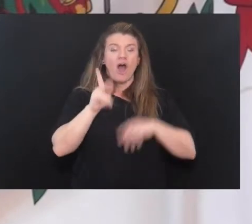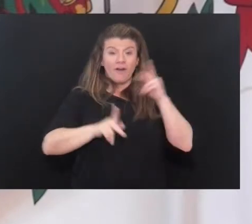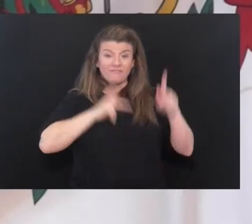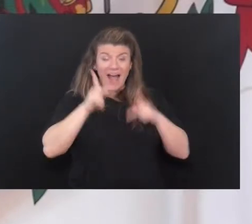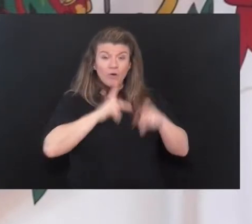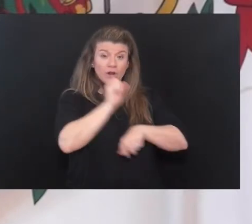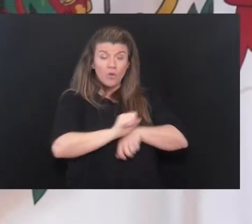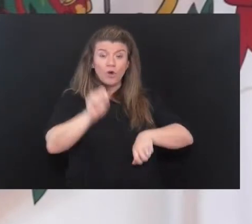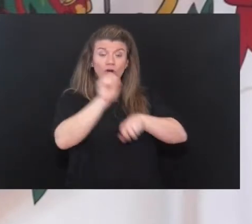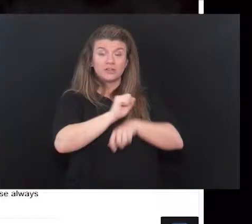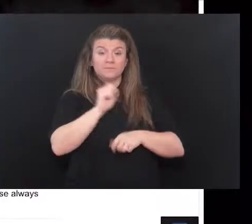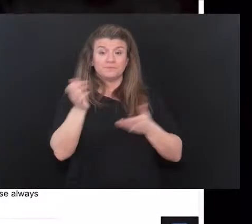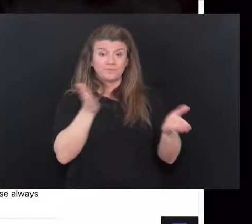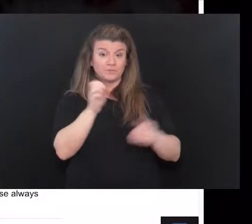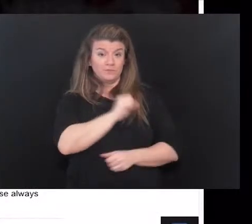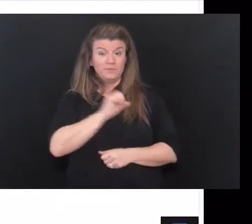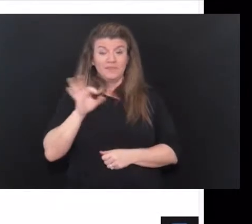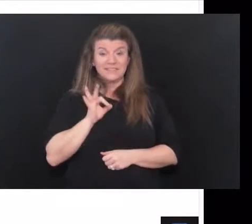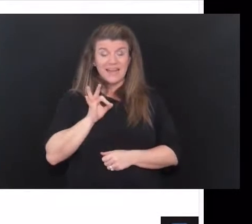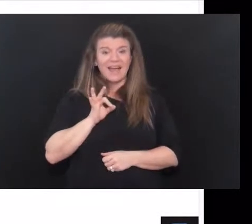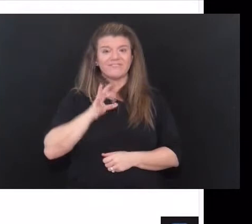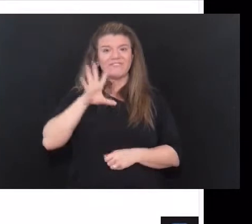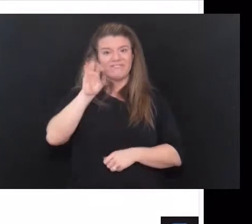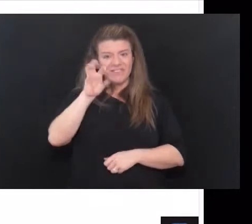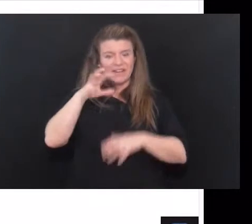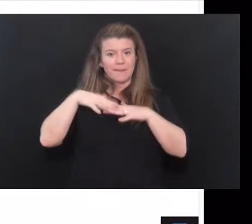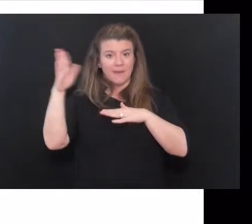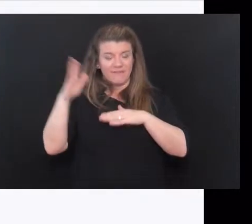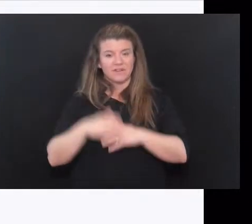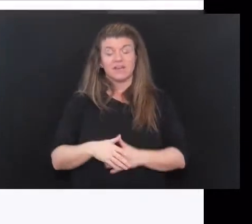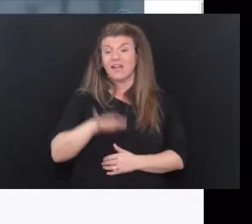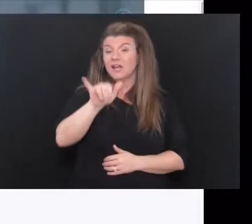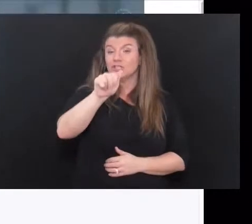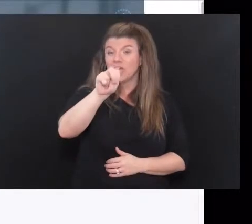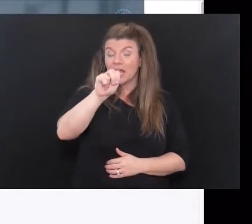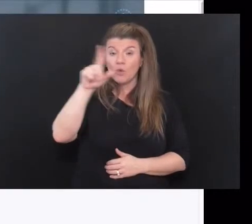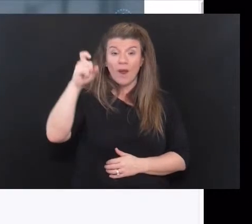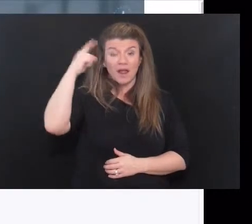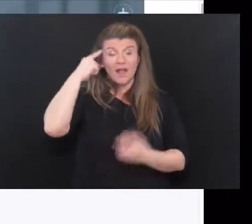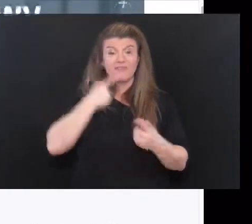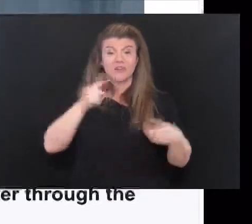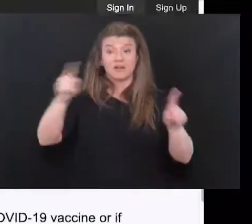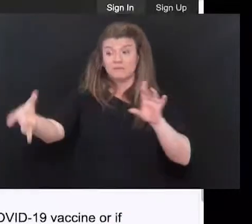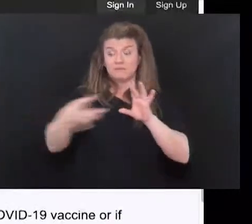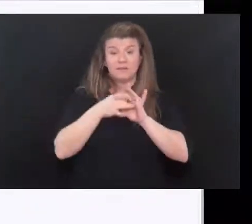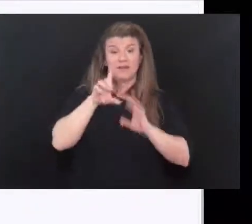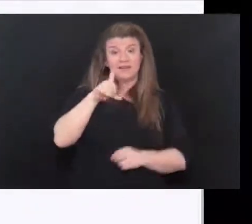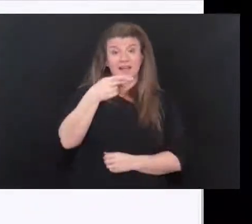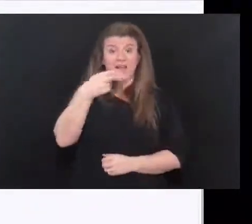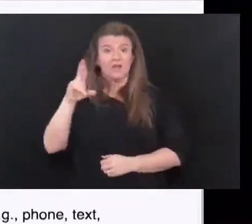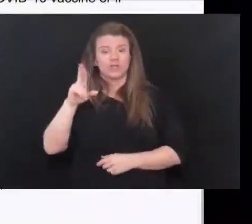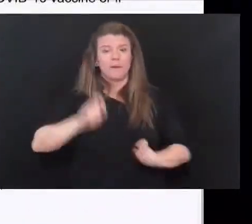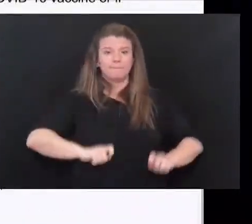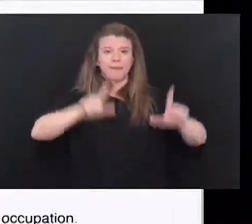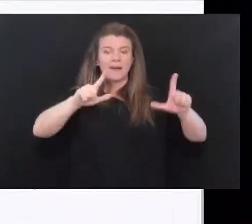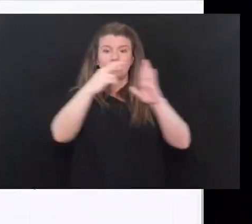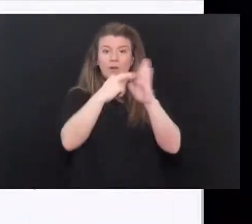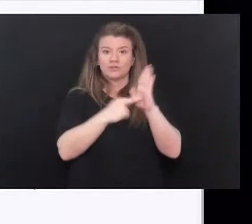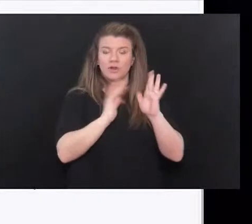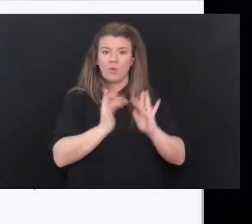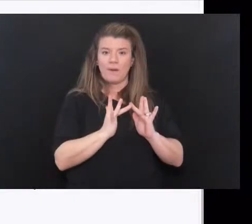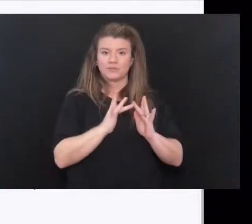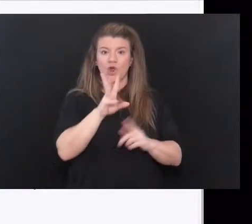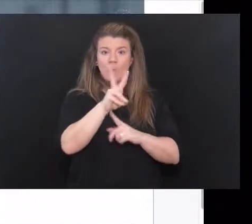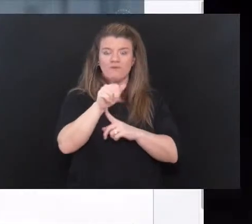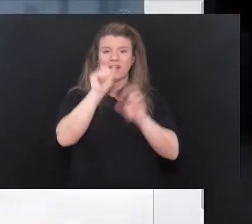our service personnel 50 and above. In January, Governor Justice and DHHR launched a registration website so West